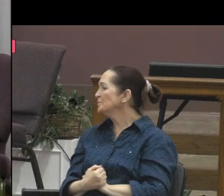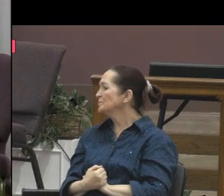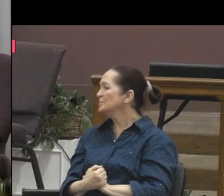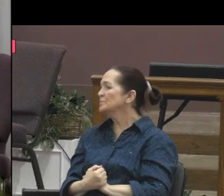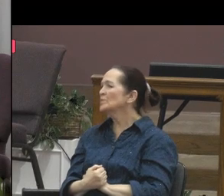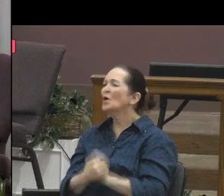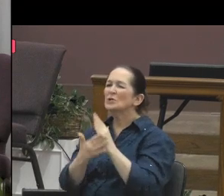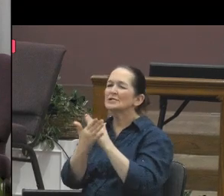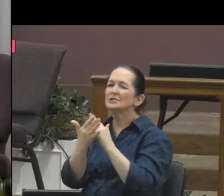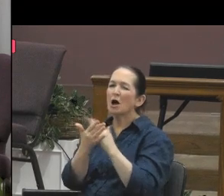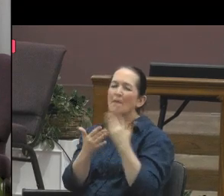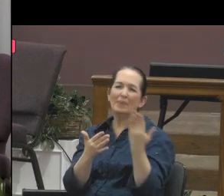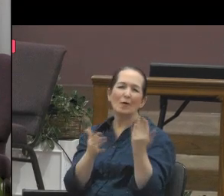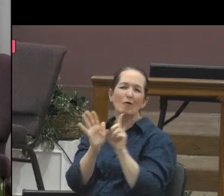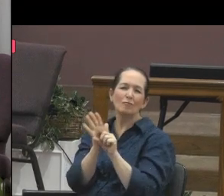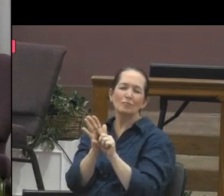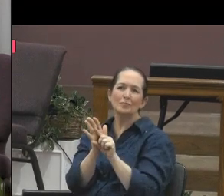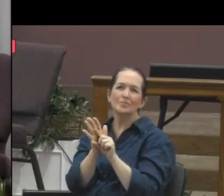I want to stop there for a minute.